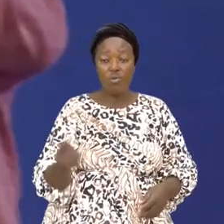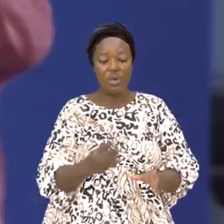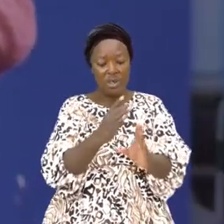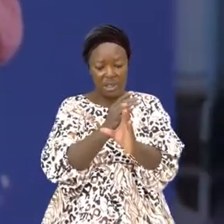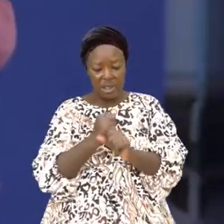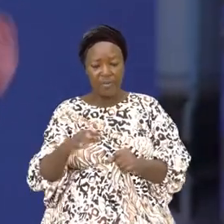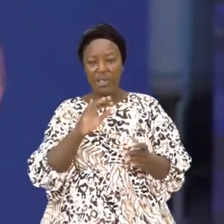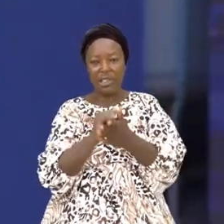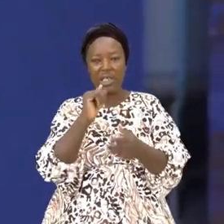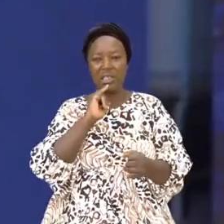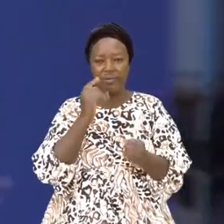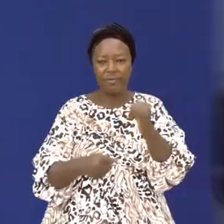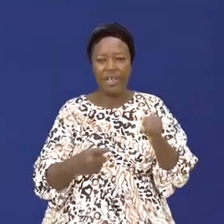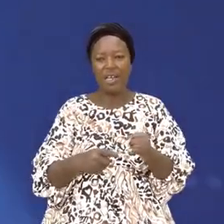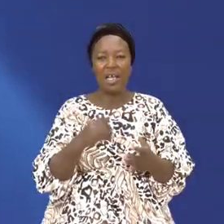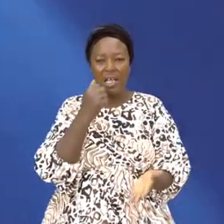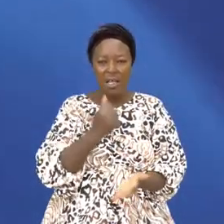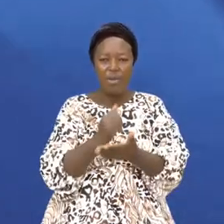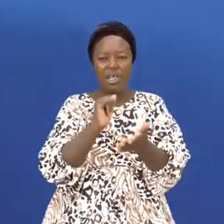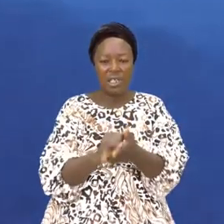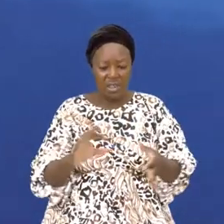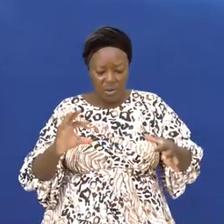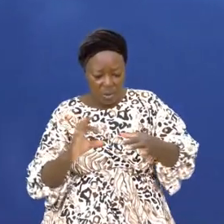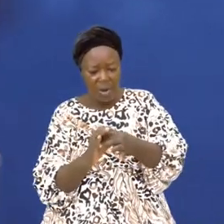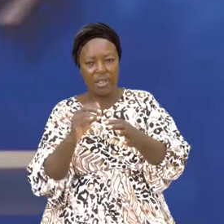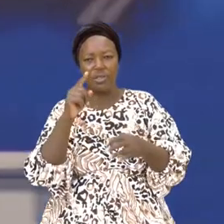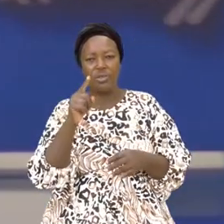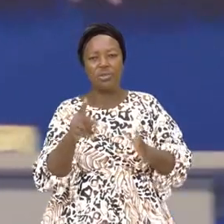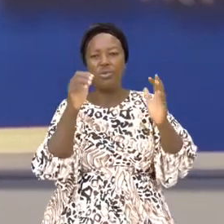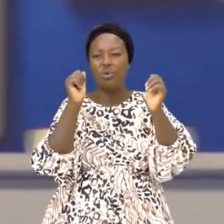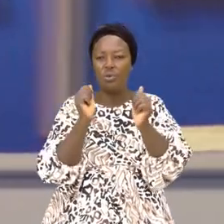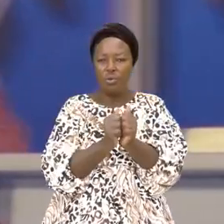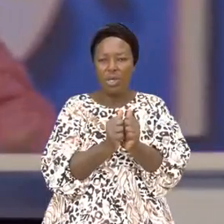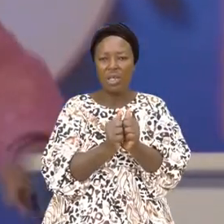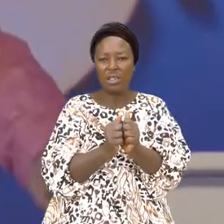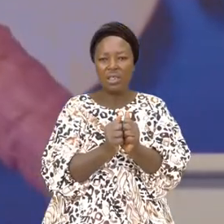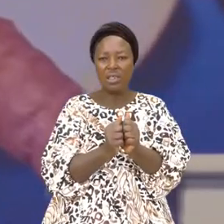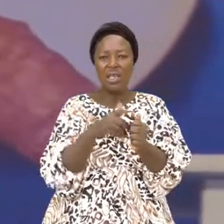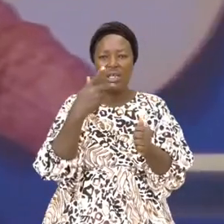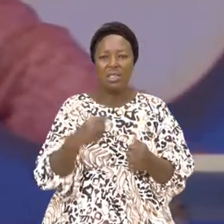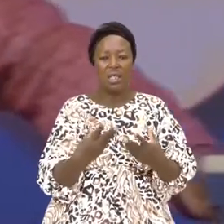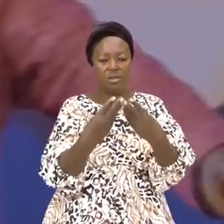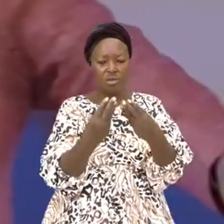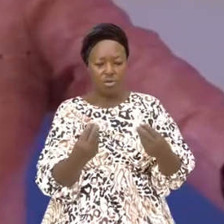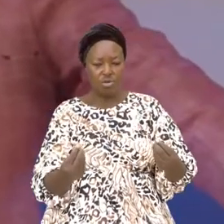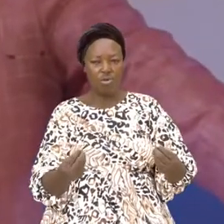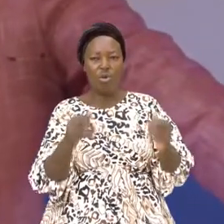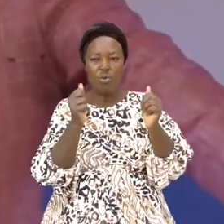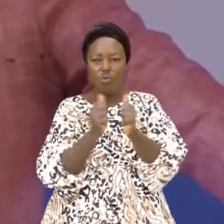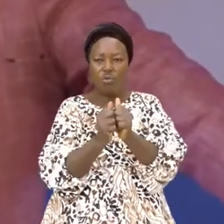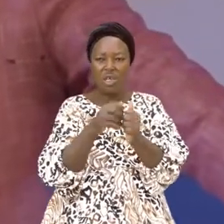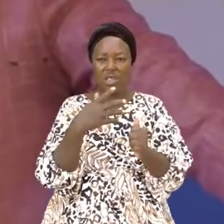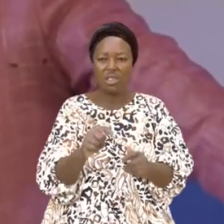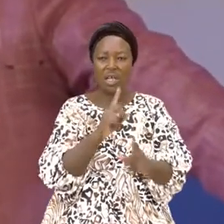that the final amen that connects you with the solution, with the